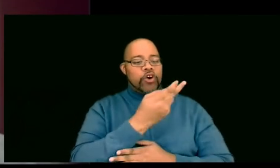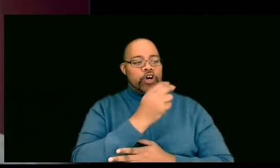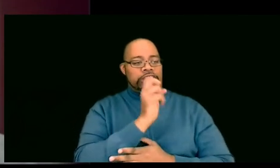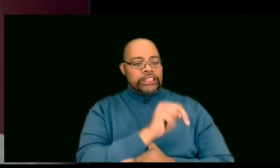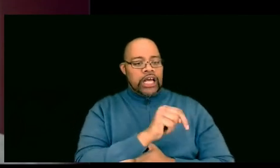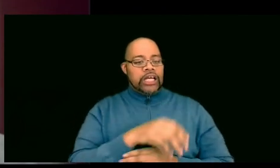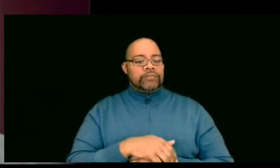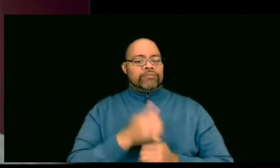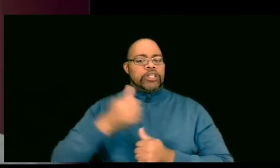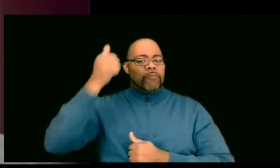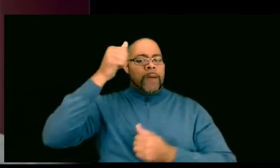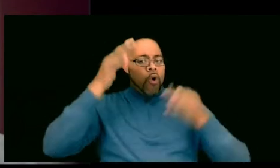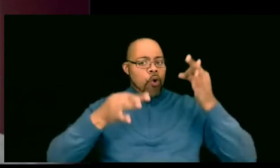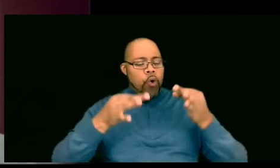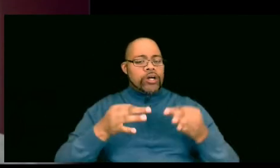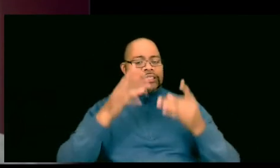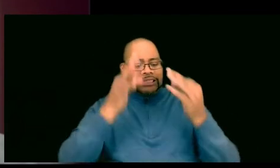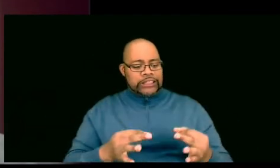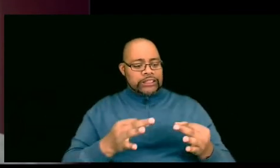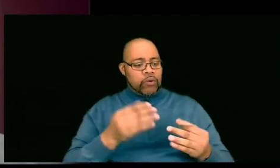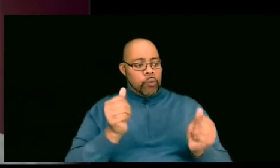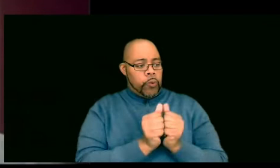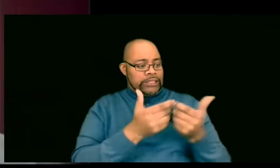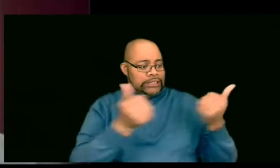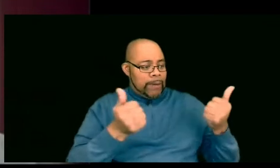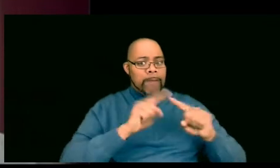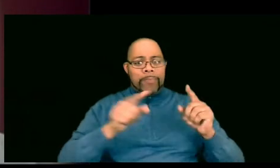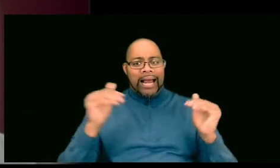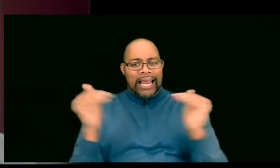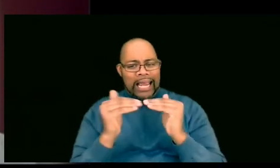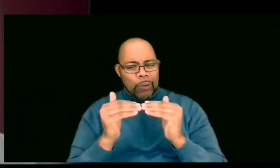Ferguson Supreme Court decision about separate but equal,